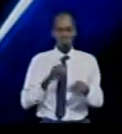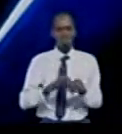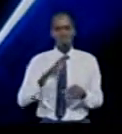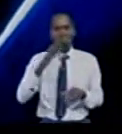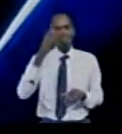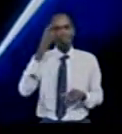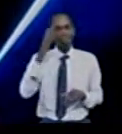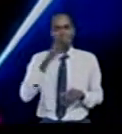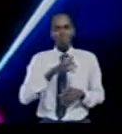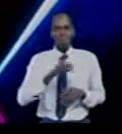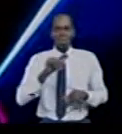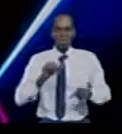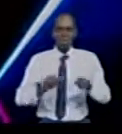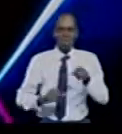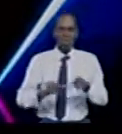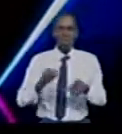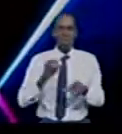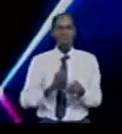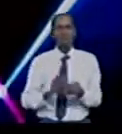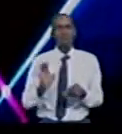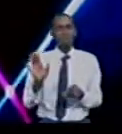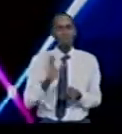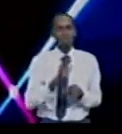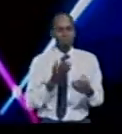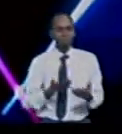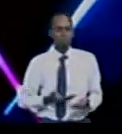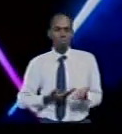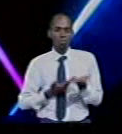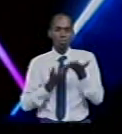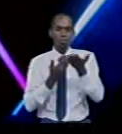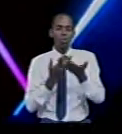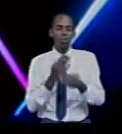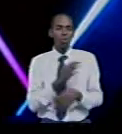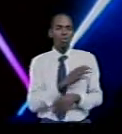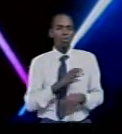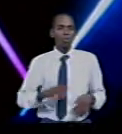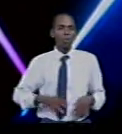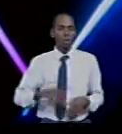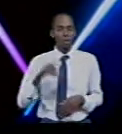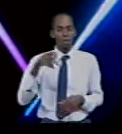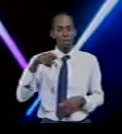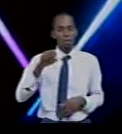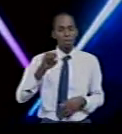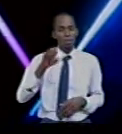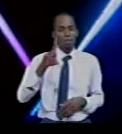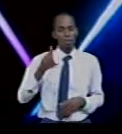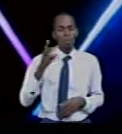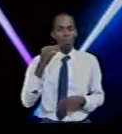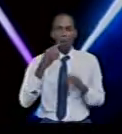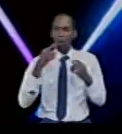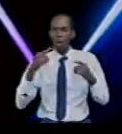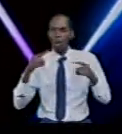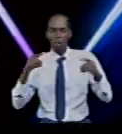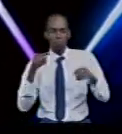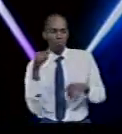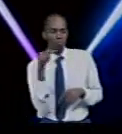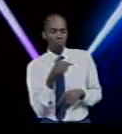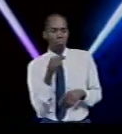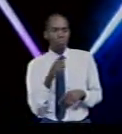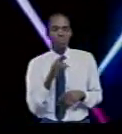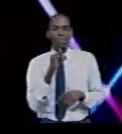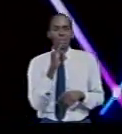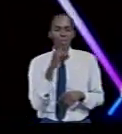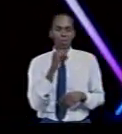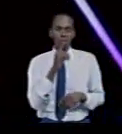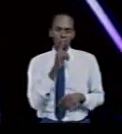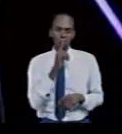no shadow of doubt in his presentation. He was telling them, this is the very